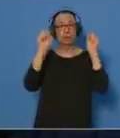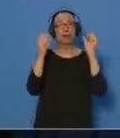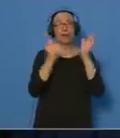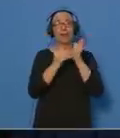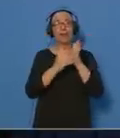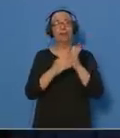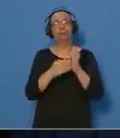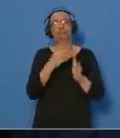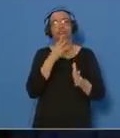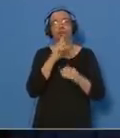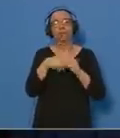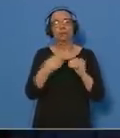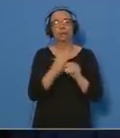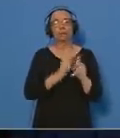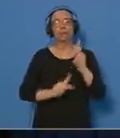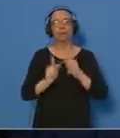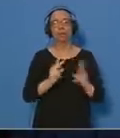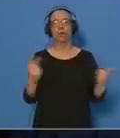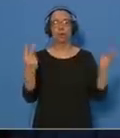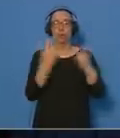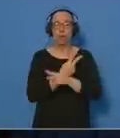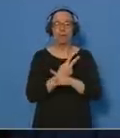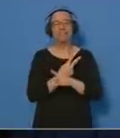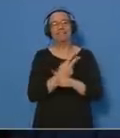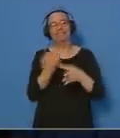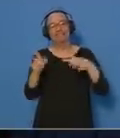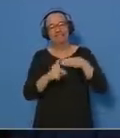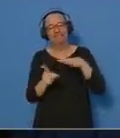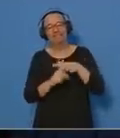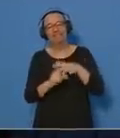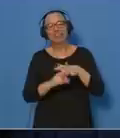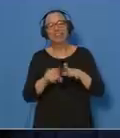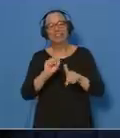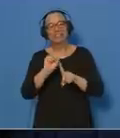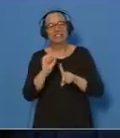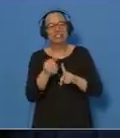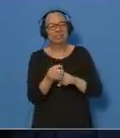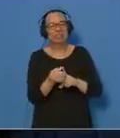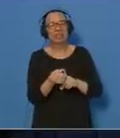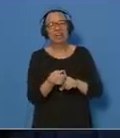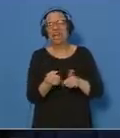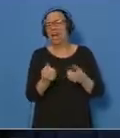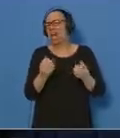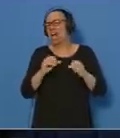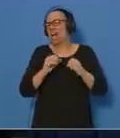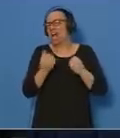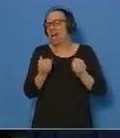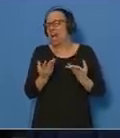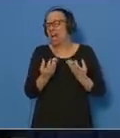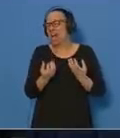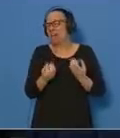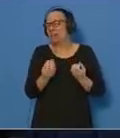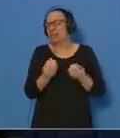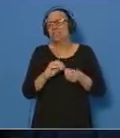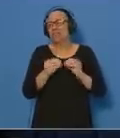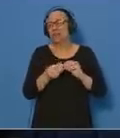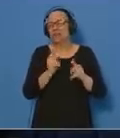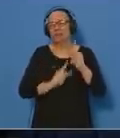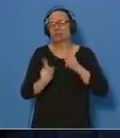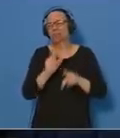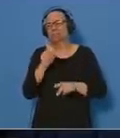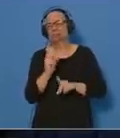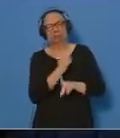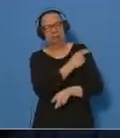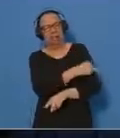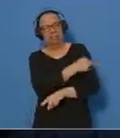700 people on a worst-case scenario. How many people would actually have to be hospitalized under the worst-case scenario? I think what